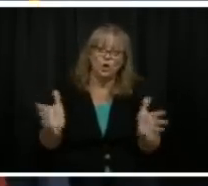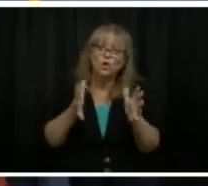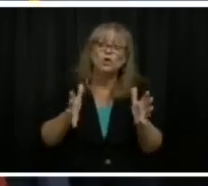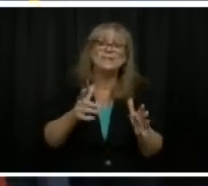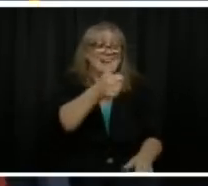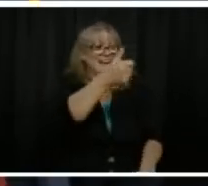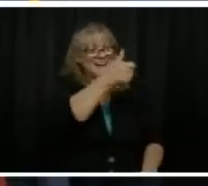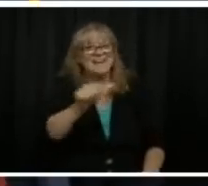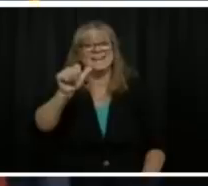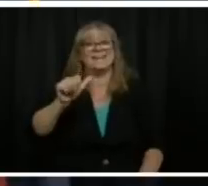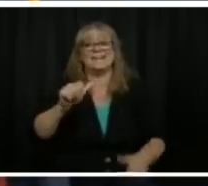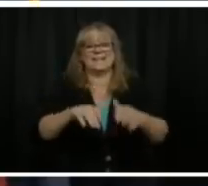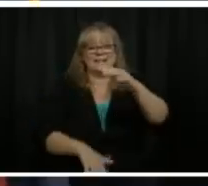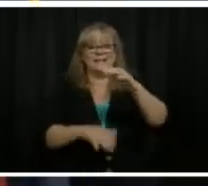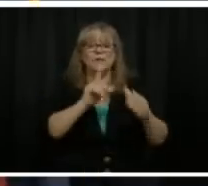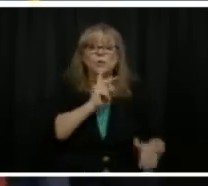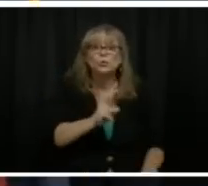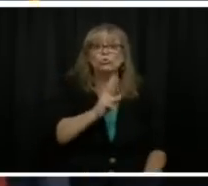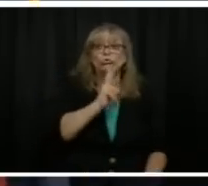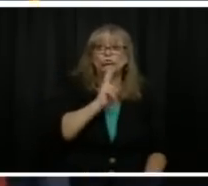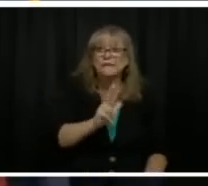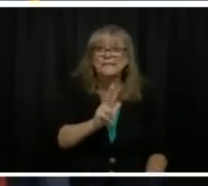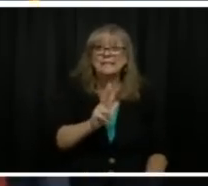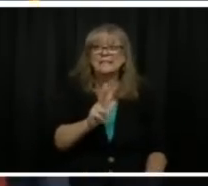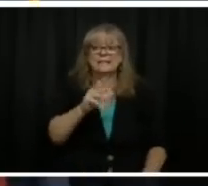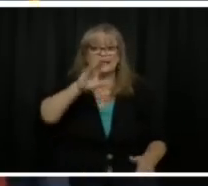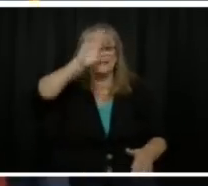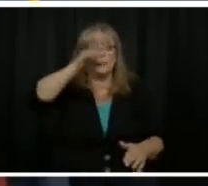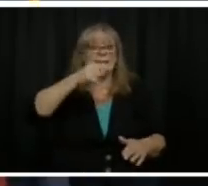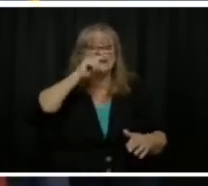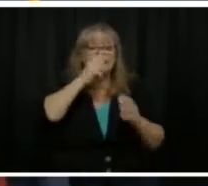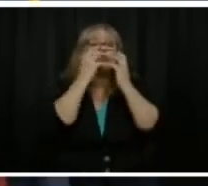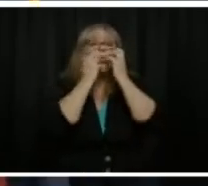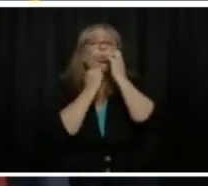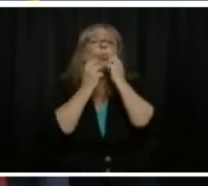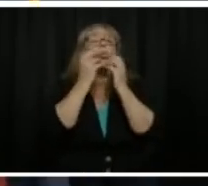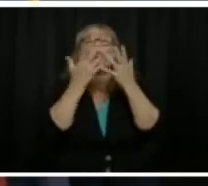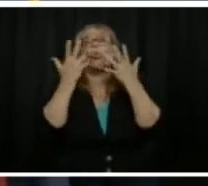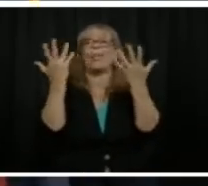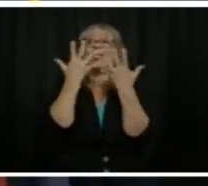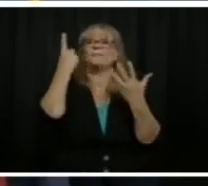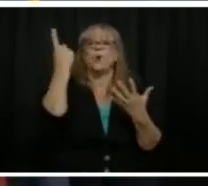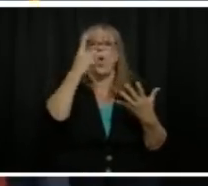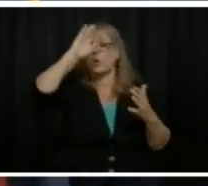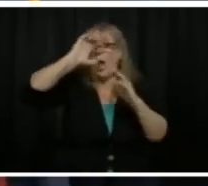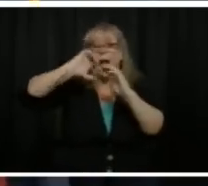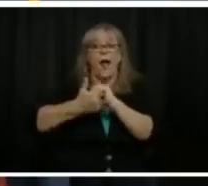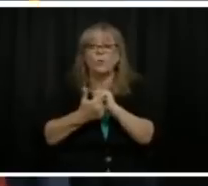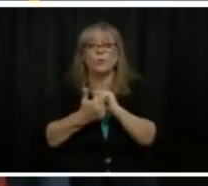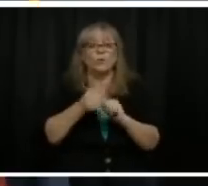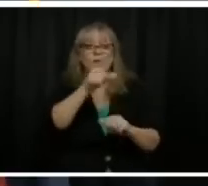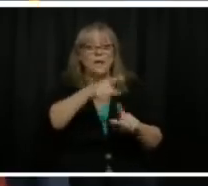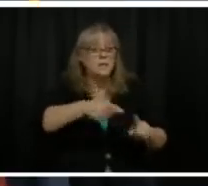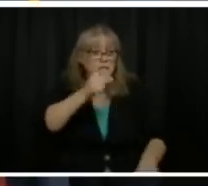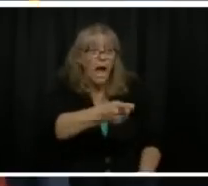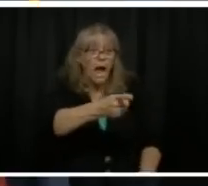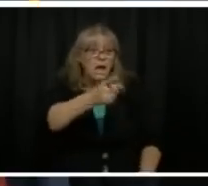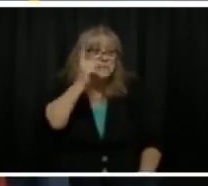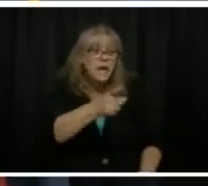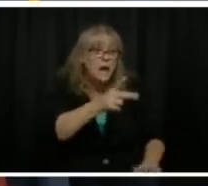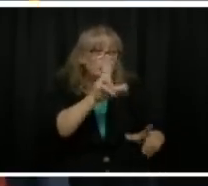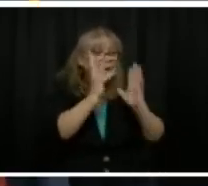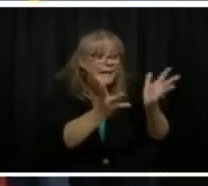wear a mask and it has to be adjusted by the parent every few minutes, that's where it gets into kind of a more of a gray area. But no, we do encourage them for people